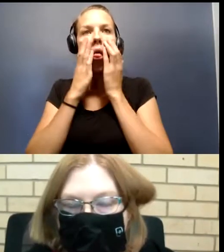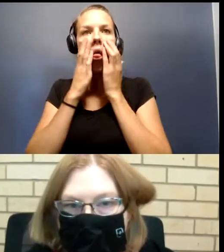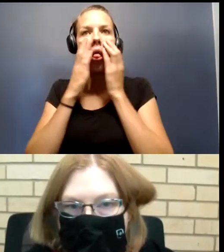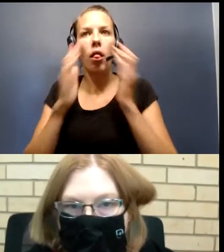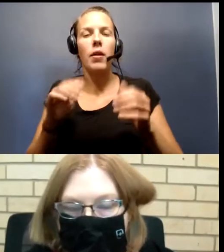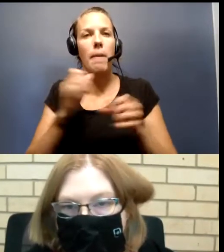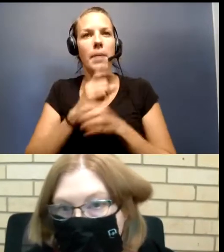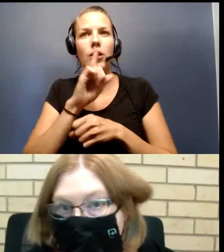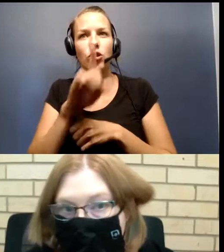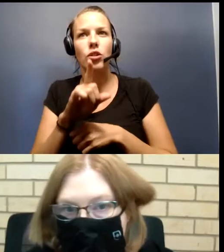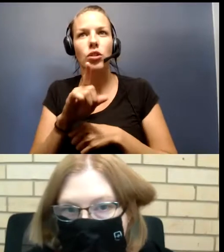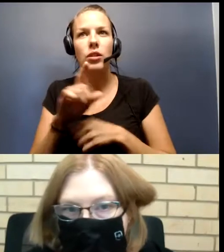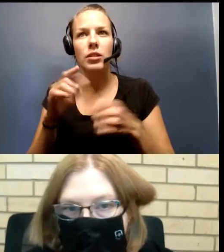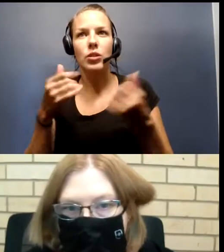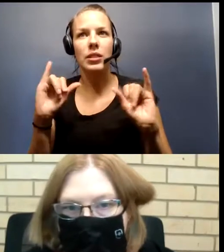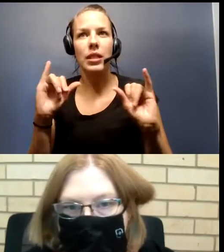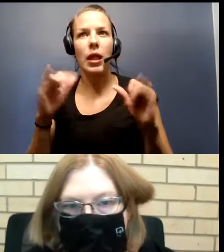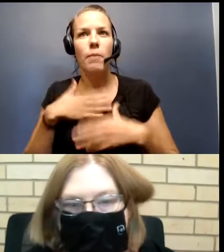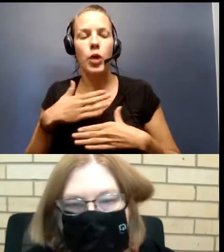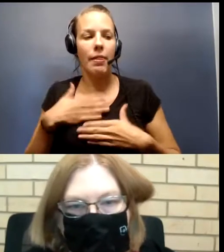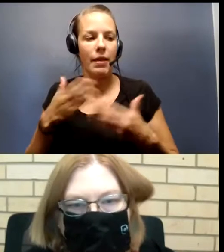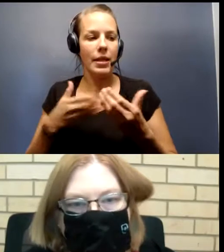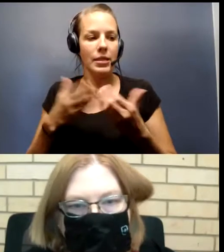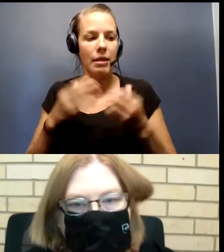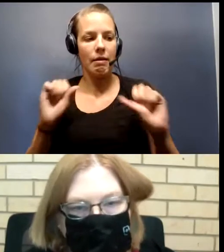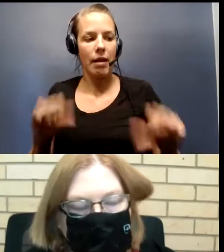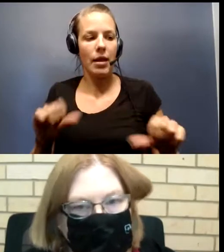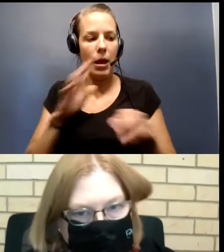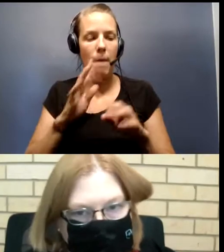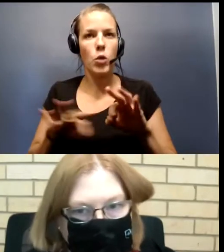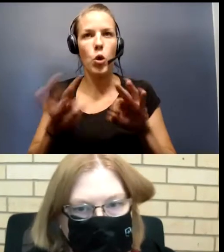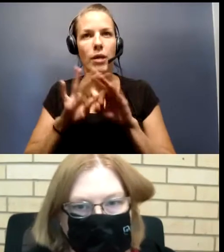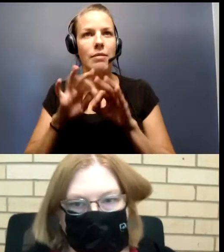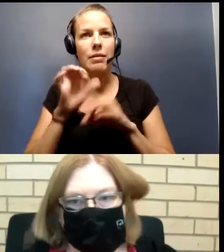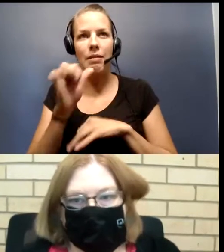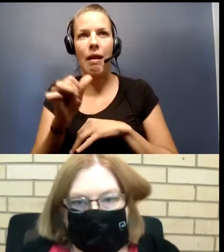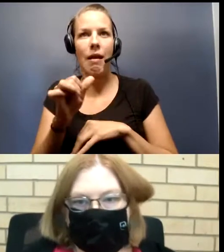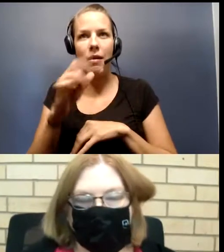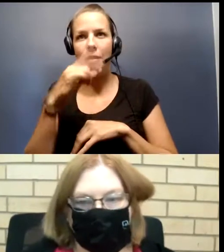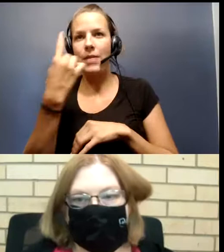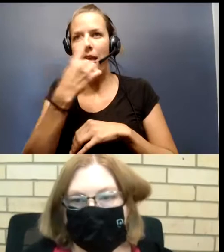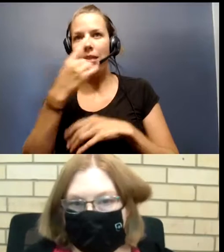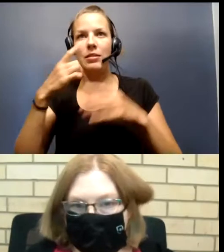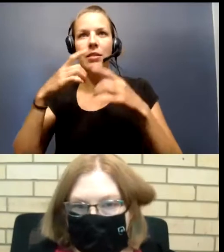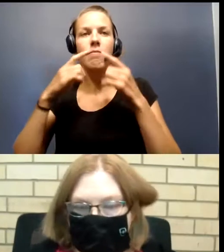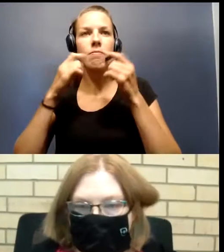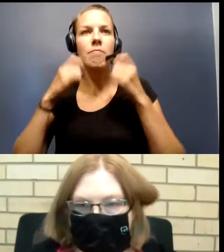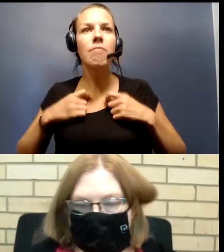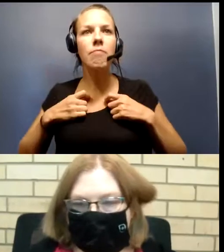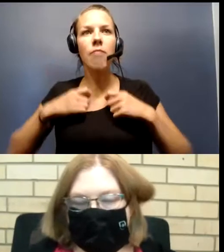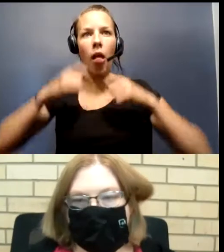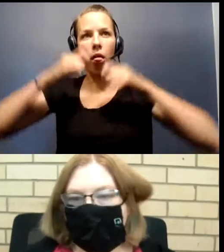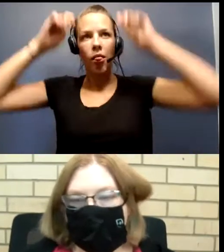sure that you can breathe easily. It's important not to put the face covering around your neck or up on your